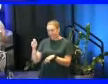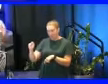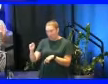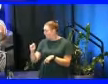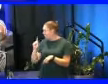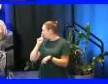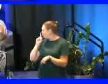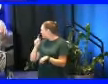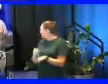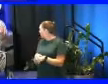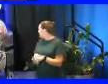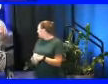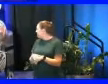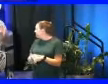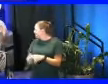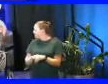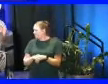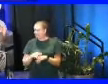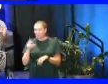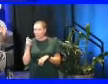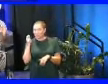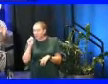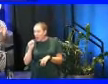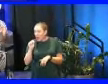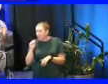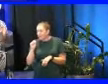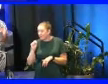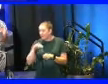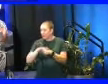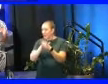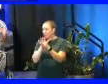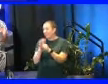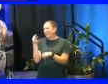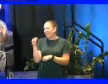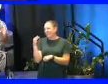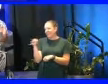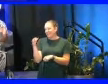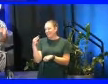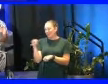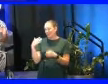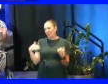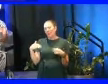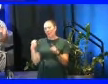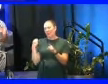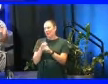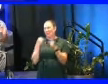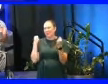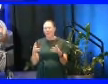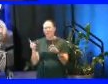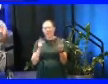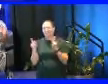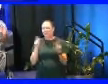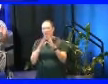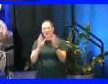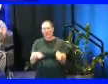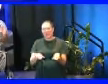Sure. So Dawn, the COVID-19 pandemic affected many people's housing. And I know you